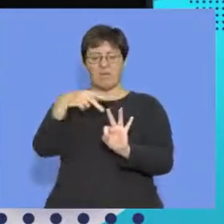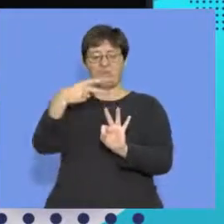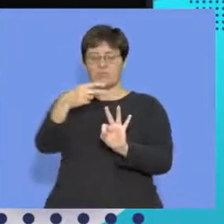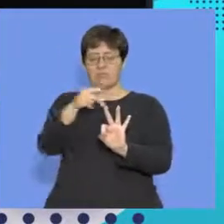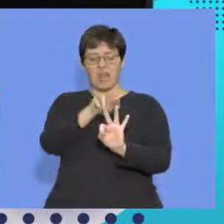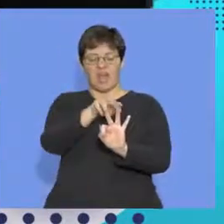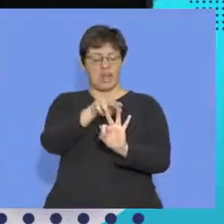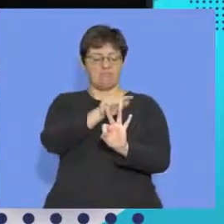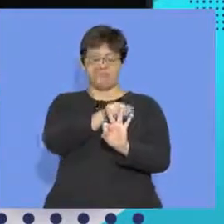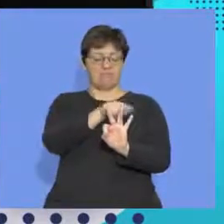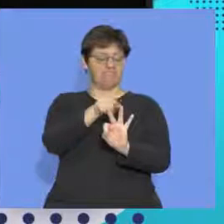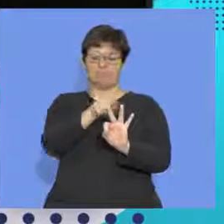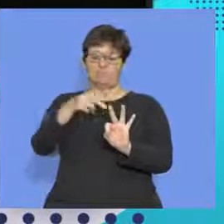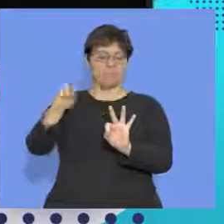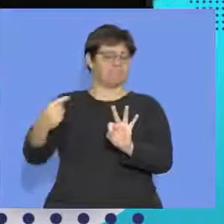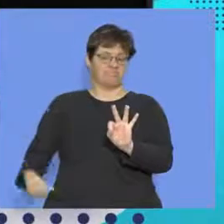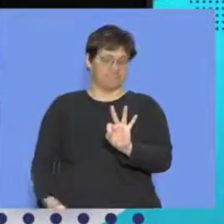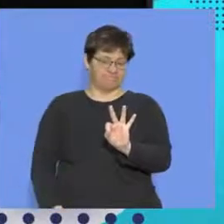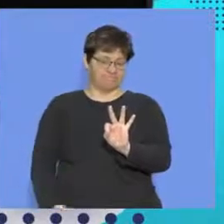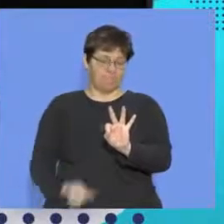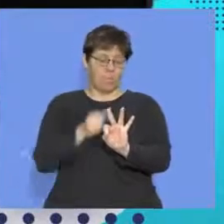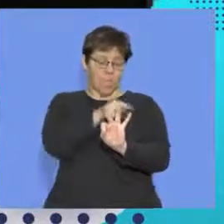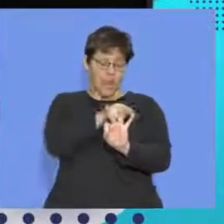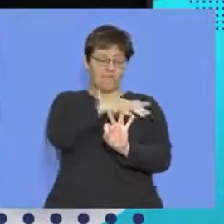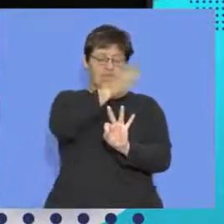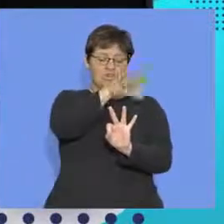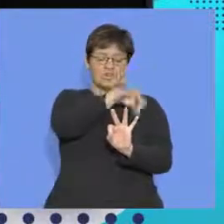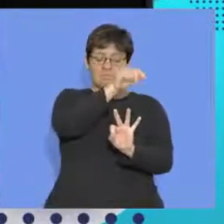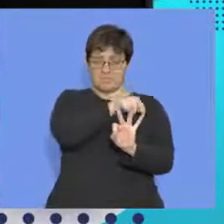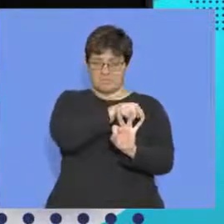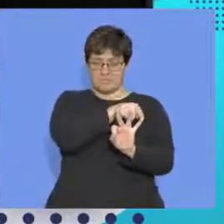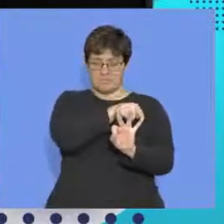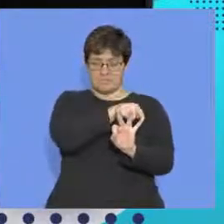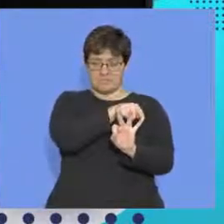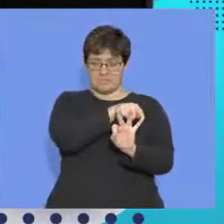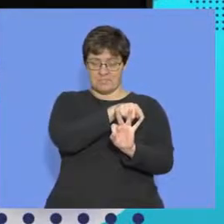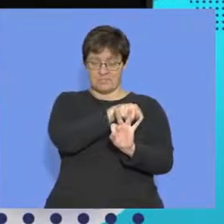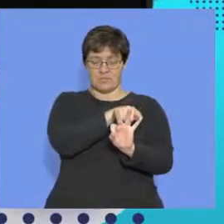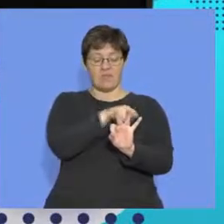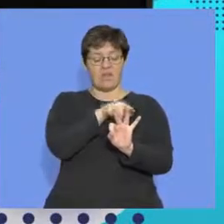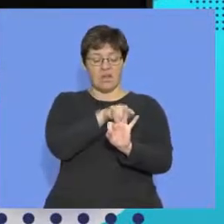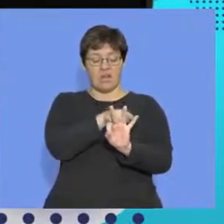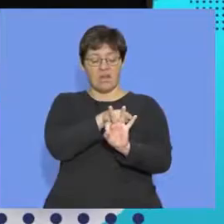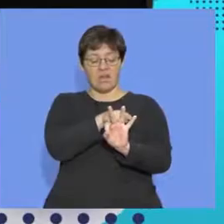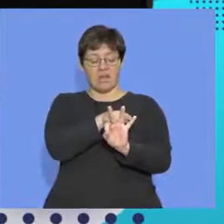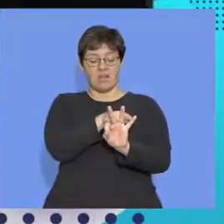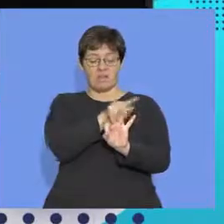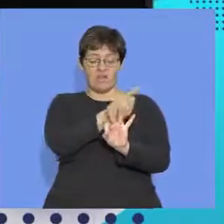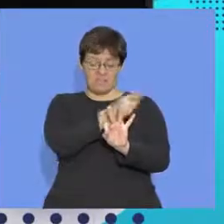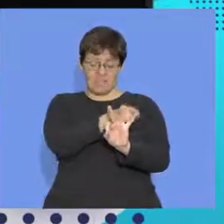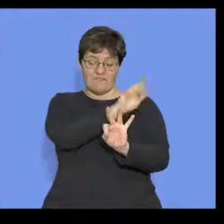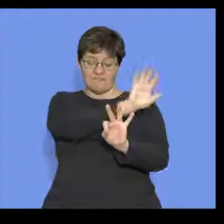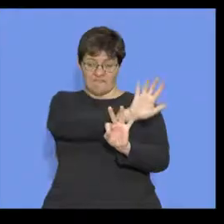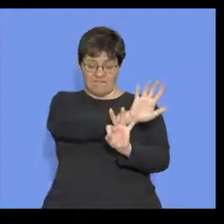there. You cannot repeat because it stays there, no repetition. So I only